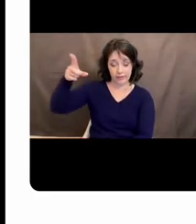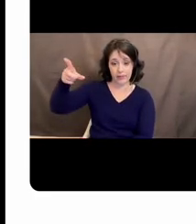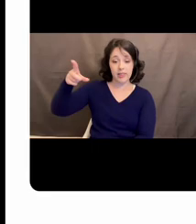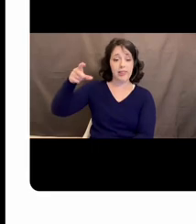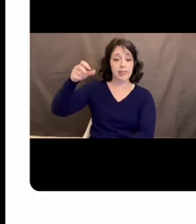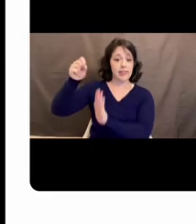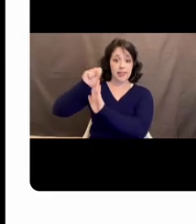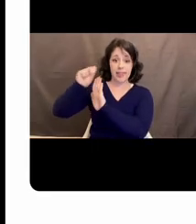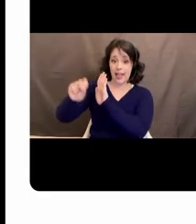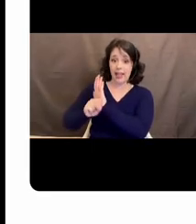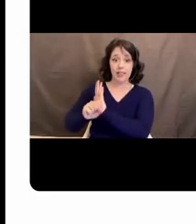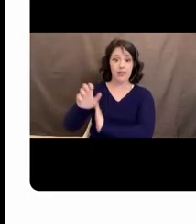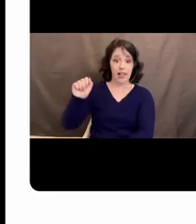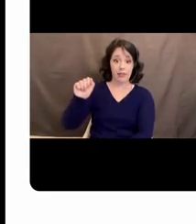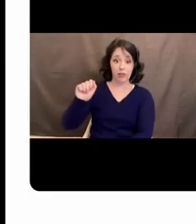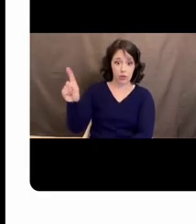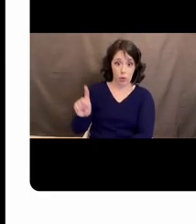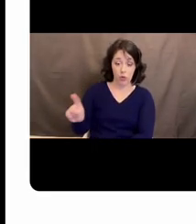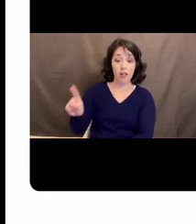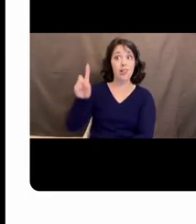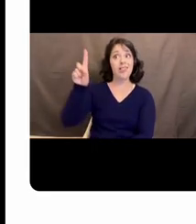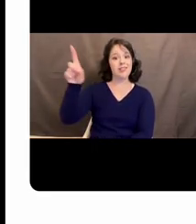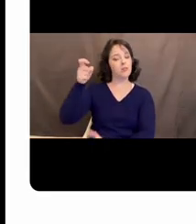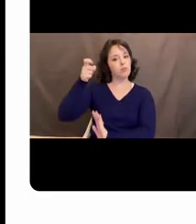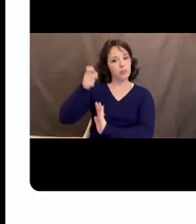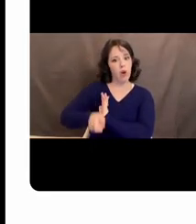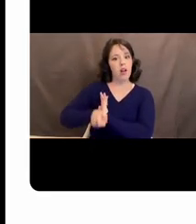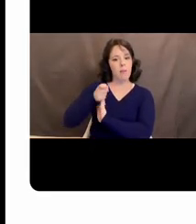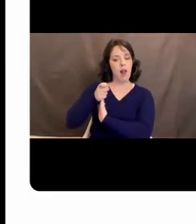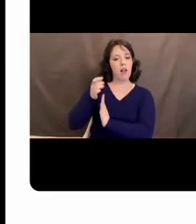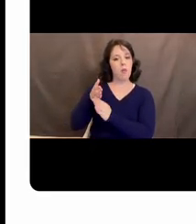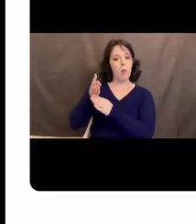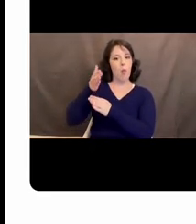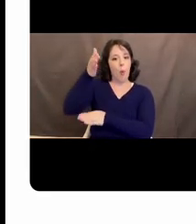uploaded over 300 individuals that they serve